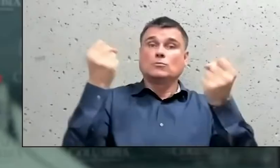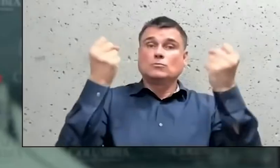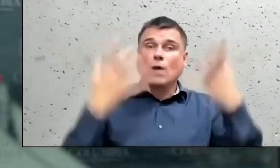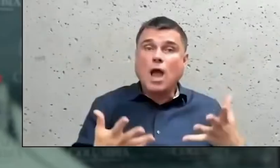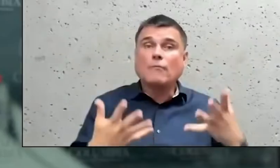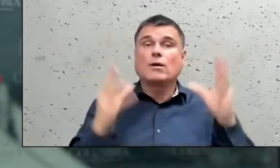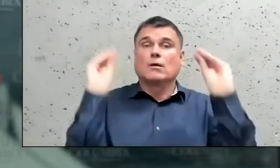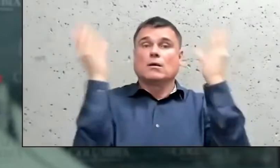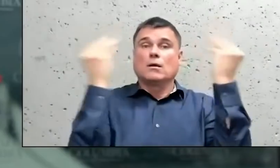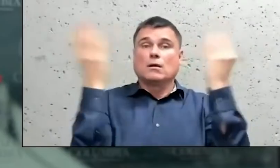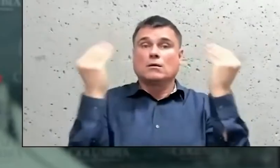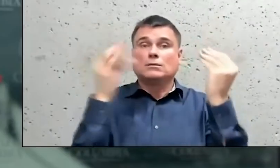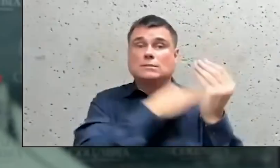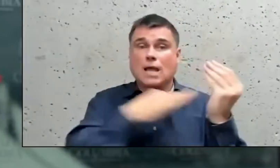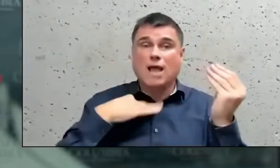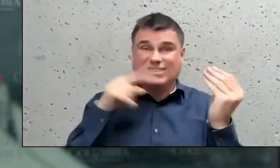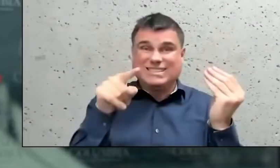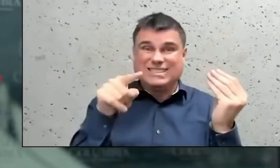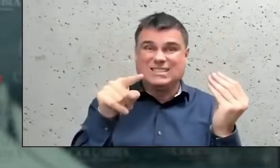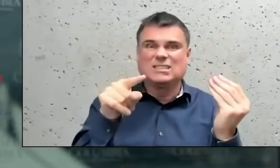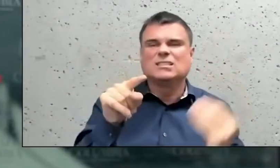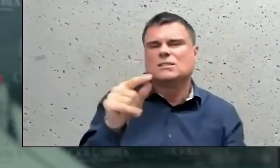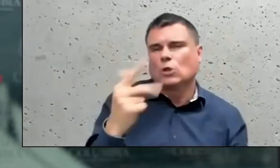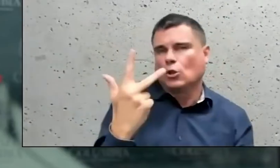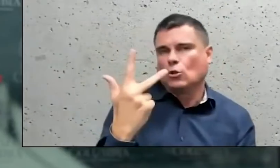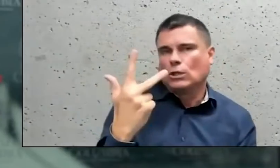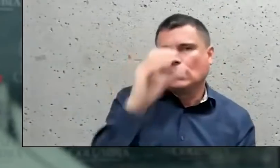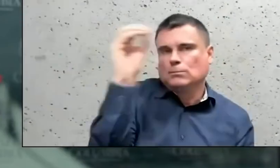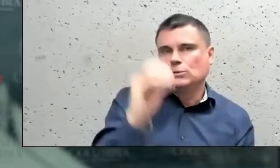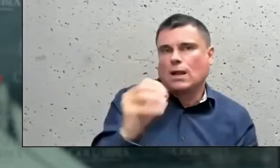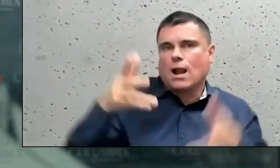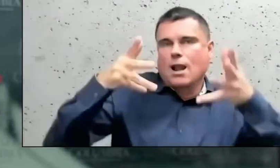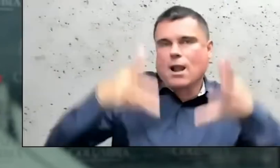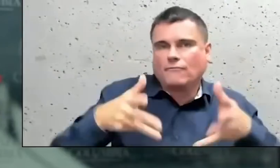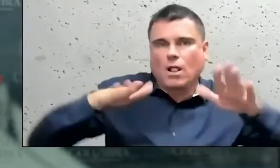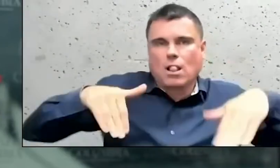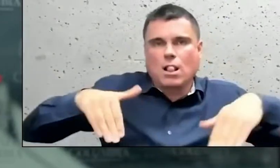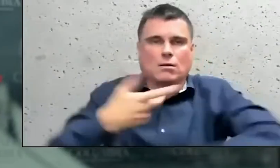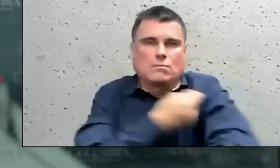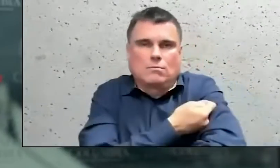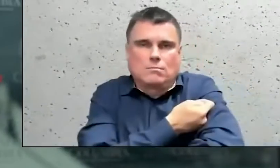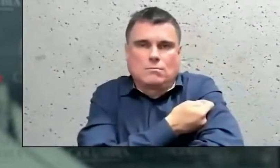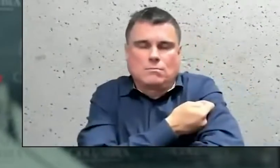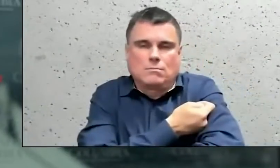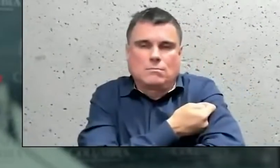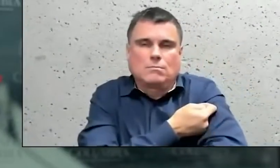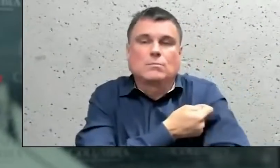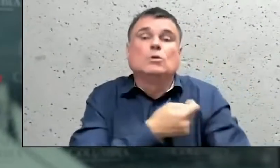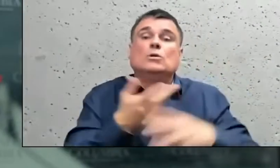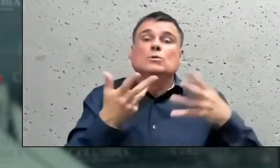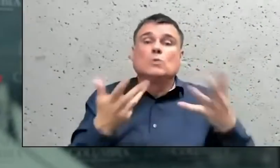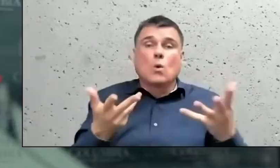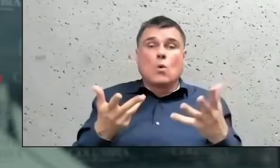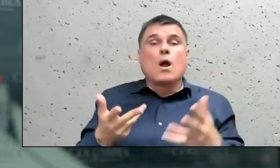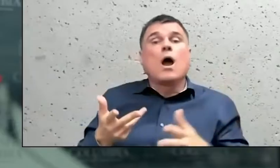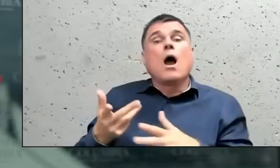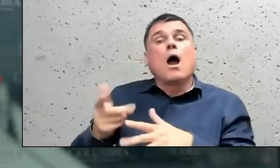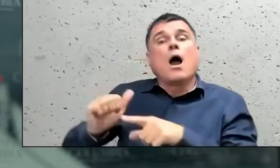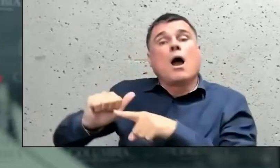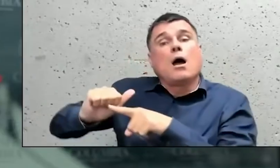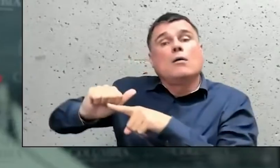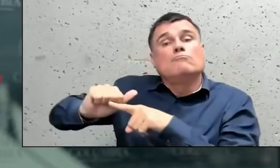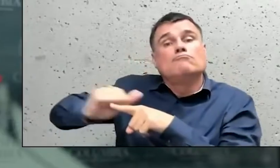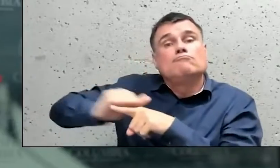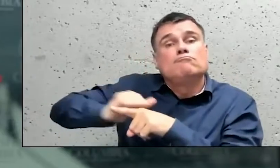not vaccinated, or 3%. Resident doctors, 1,366 in the province, 10 not vaccinated. And in